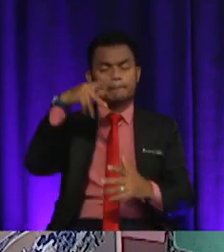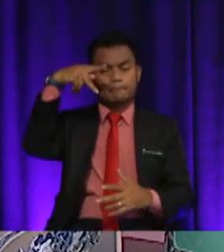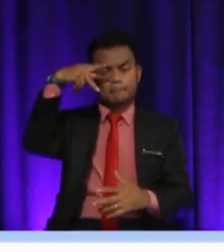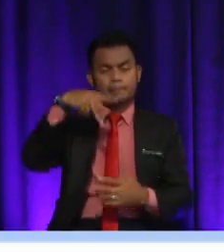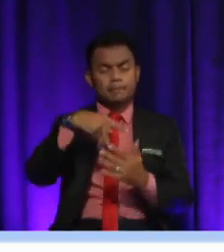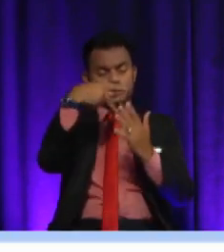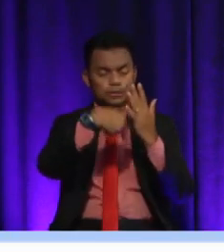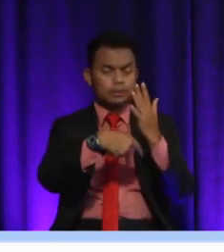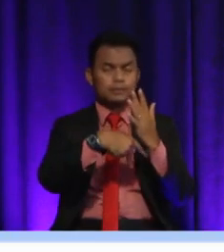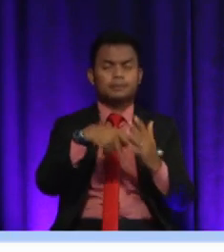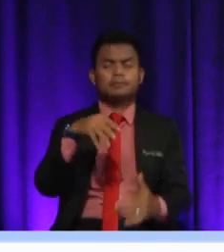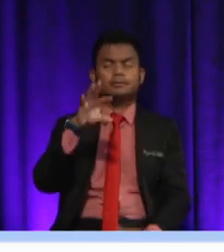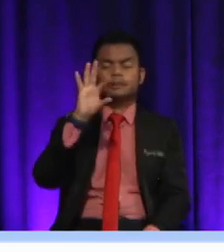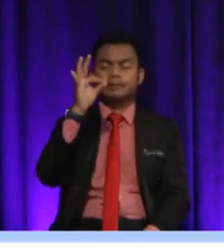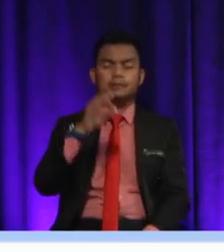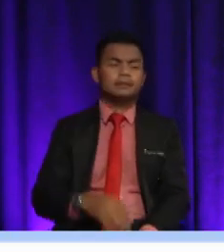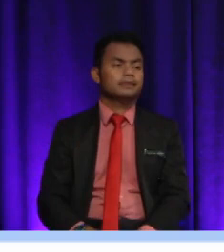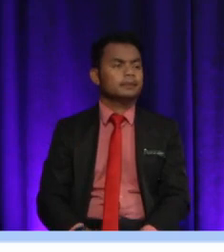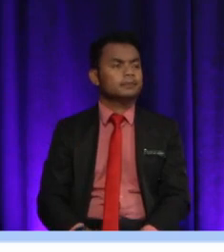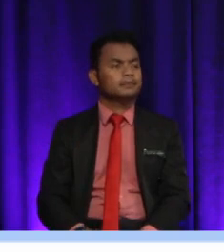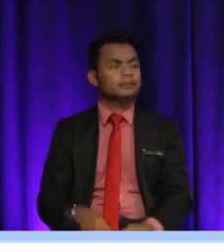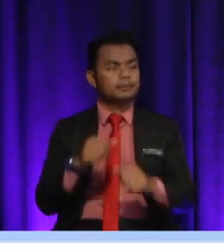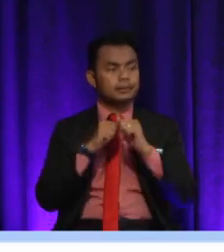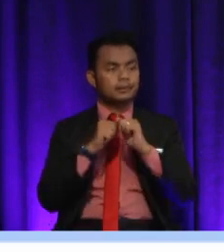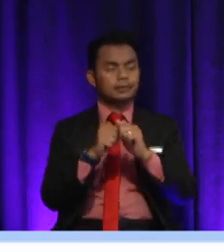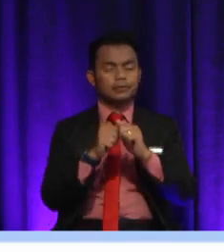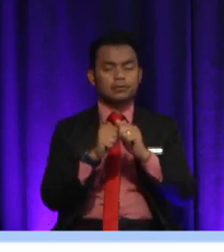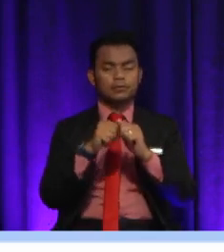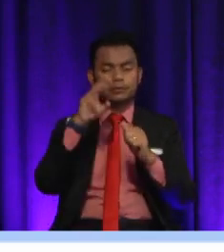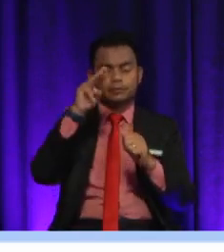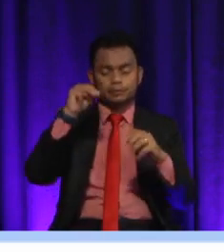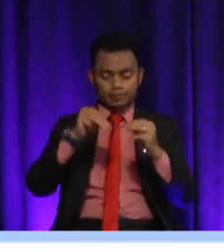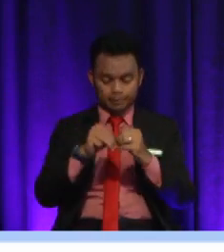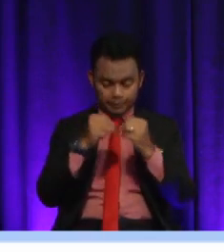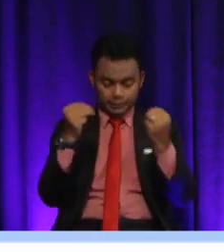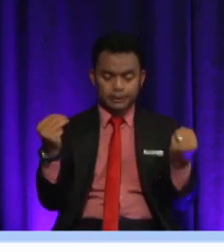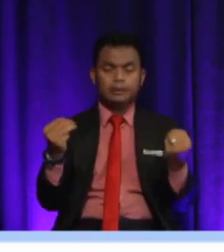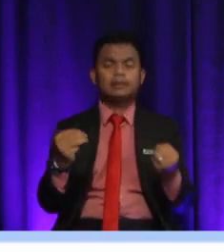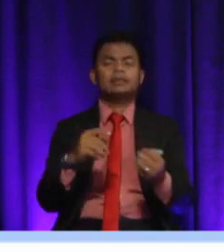to the medium, why did Sarah's daughter and husband die? So that's the question.